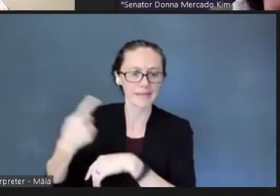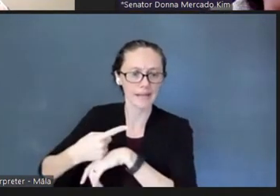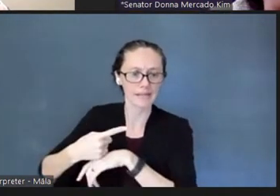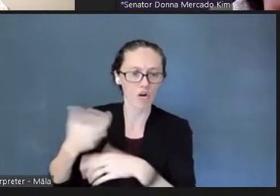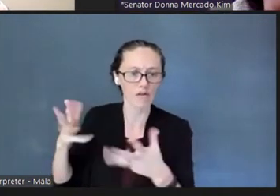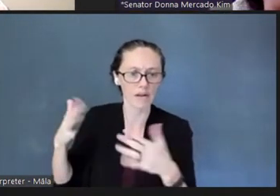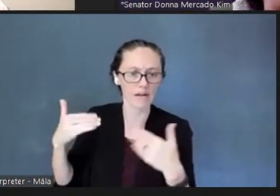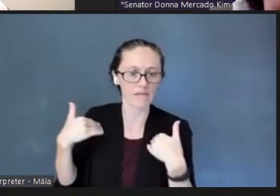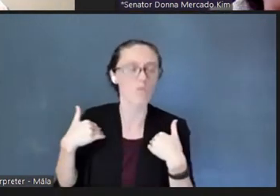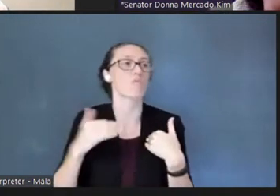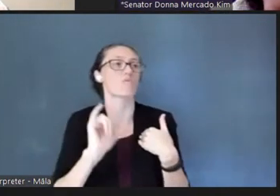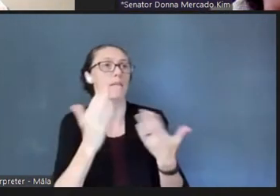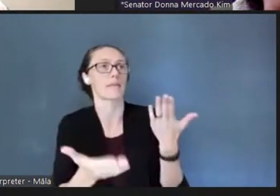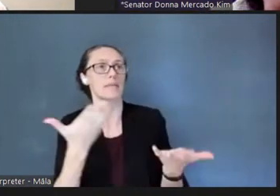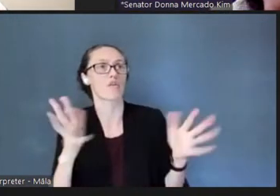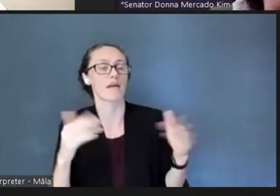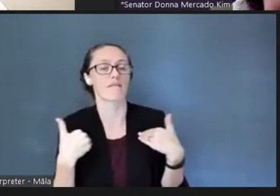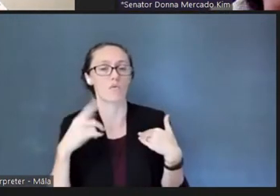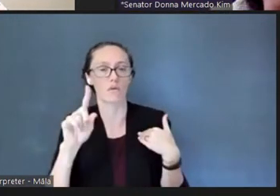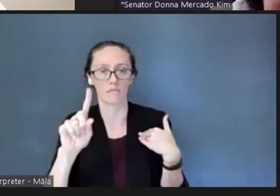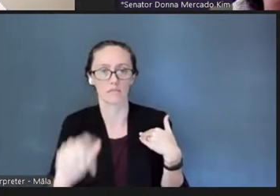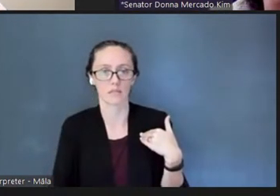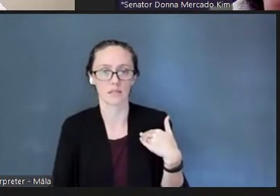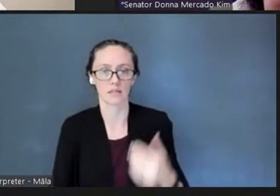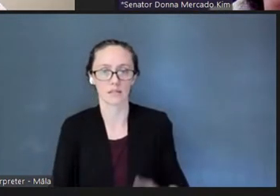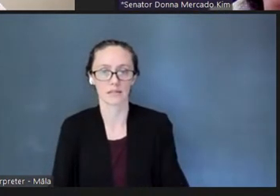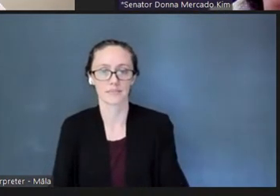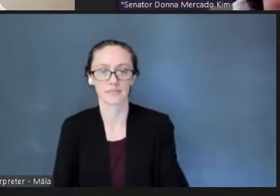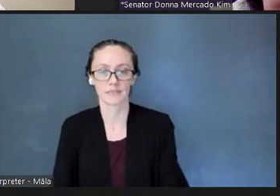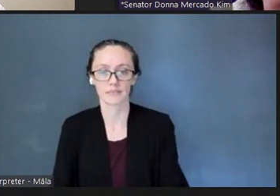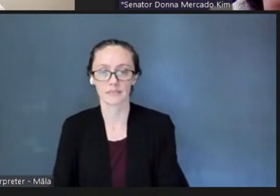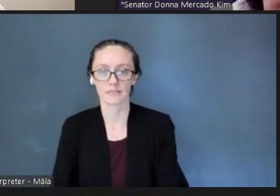Yeah, maybe it does. Hang on.